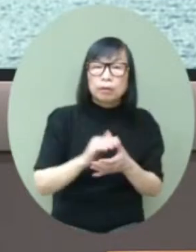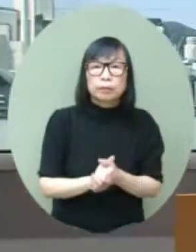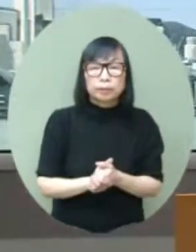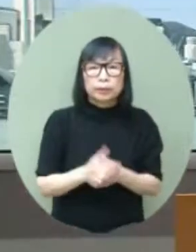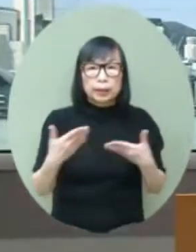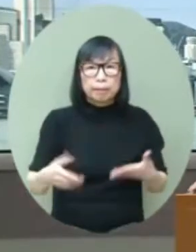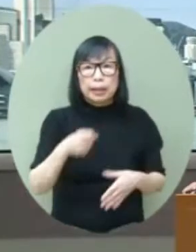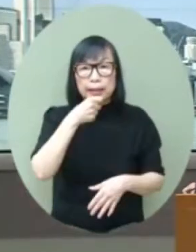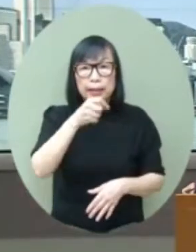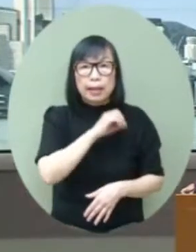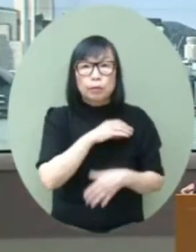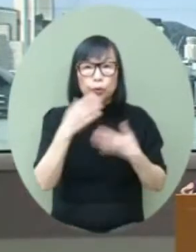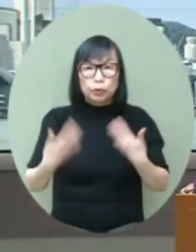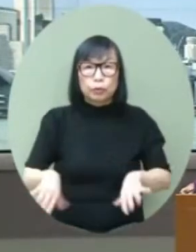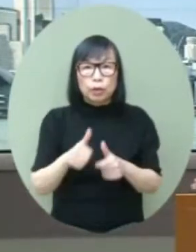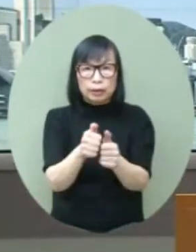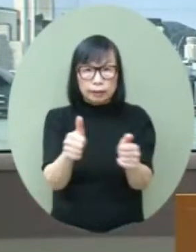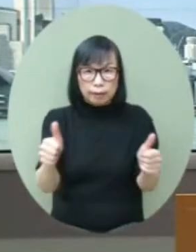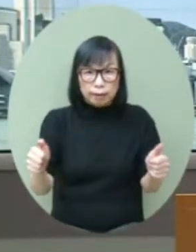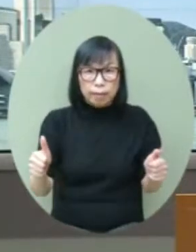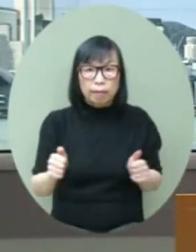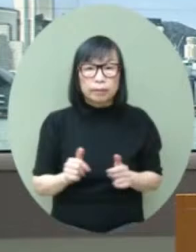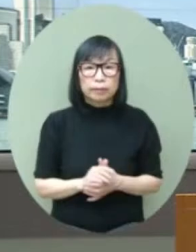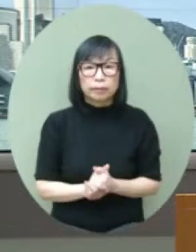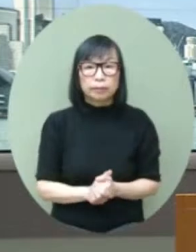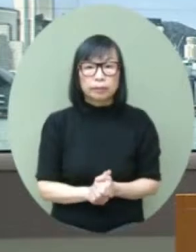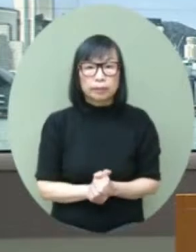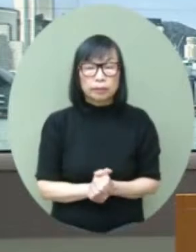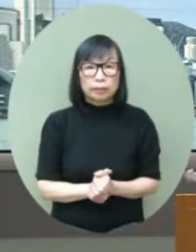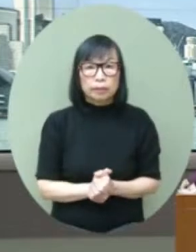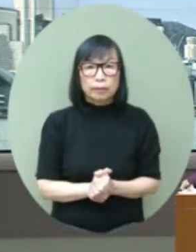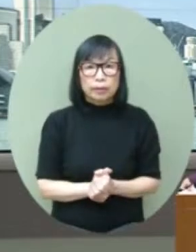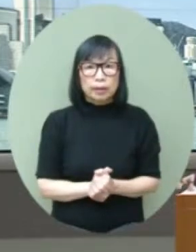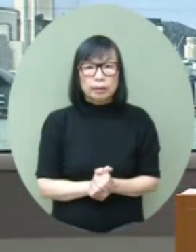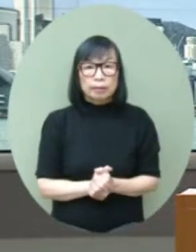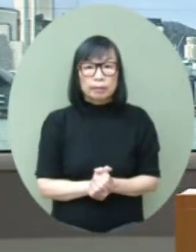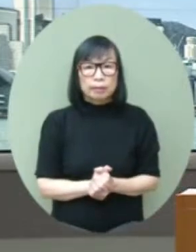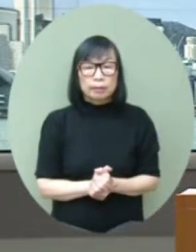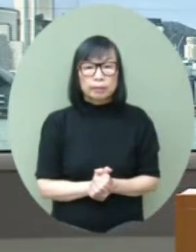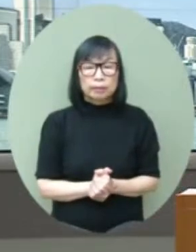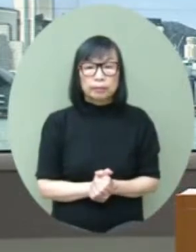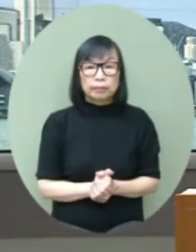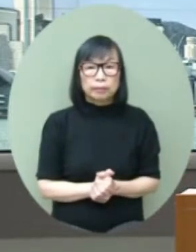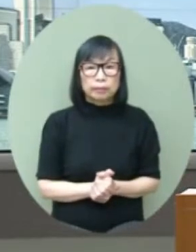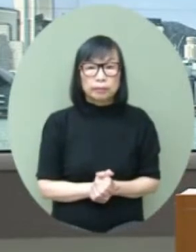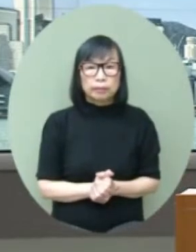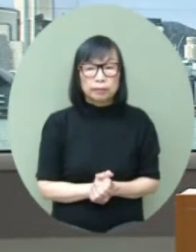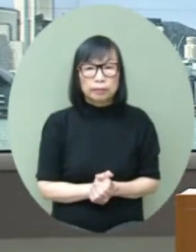neighborhood should, if they read that, they would know.